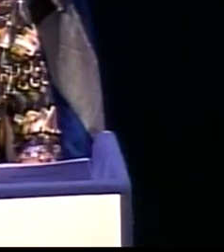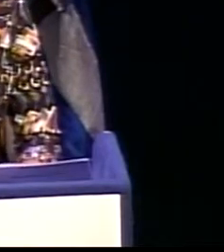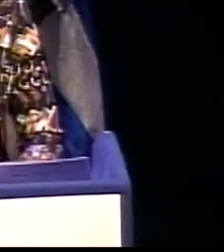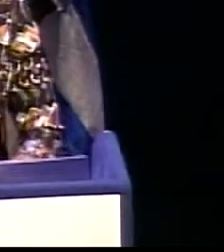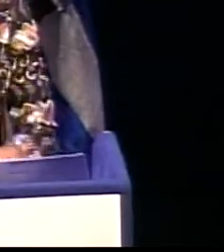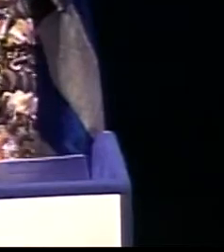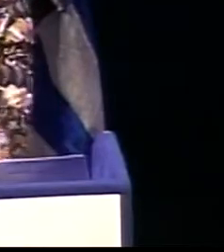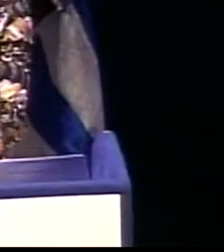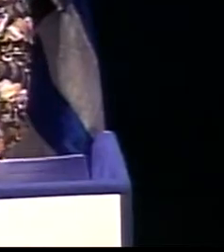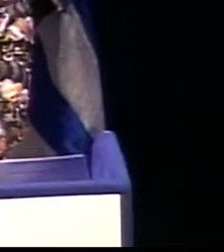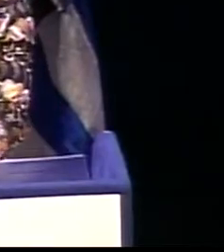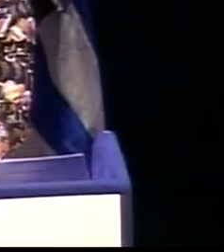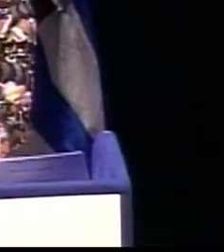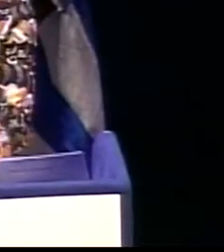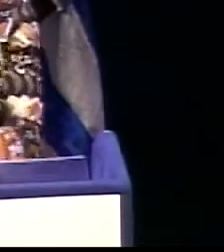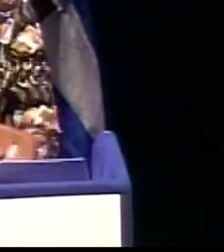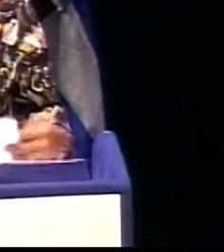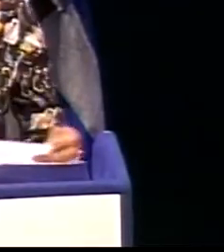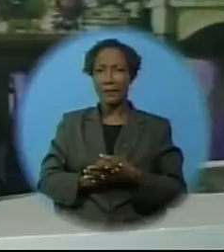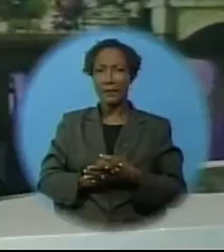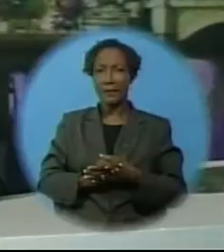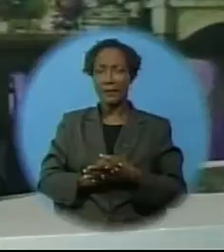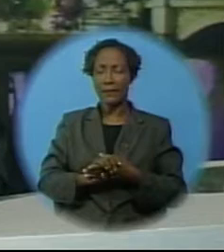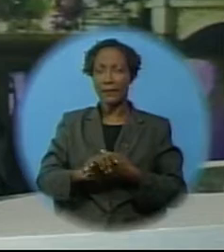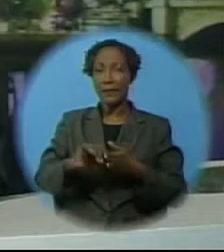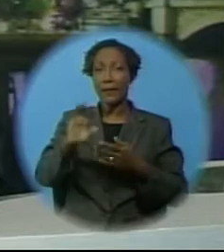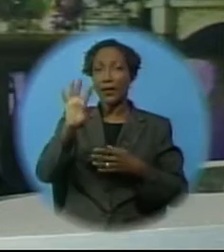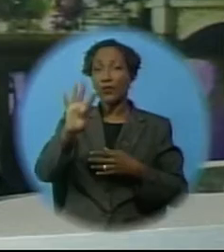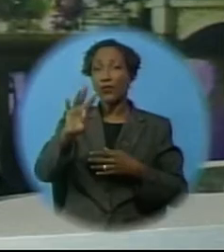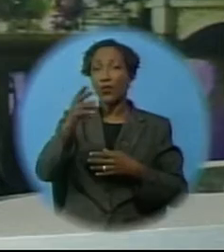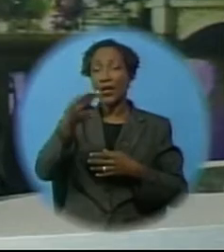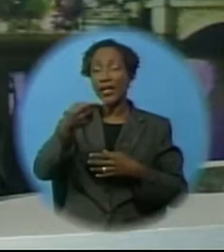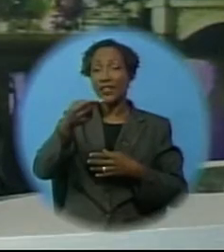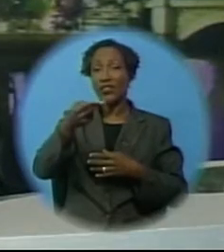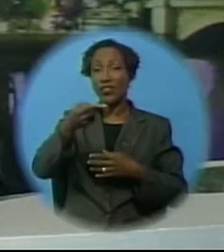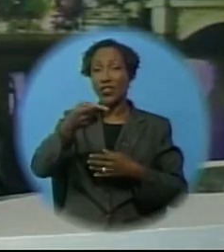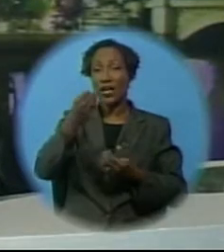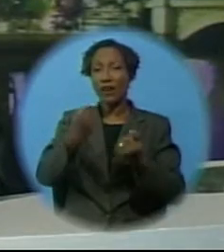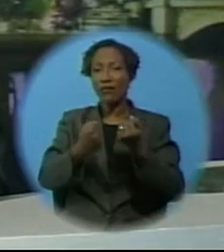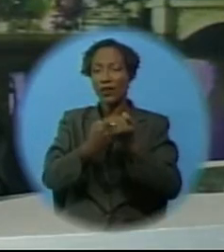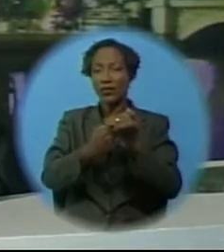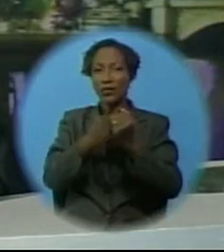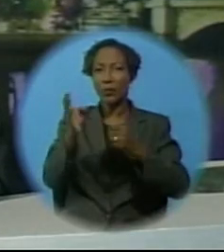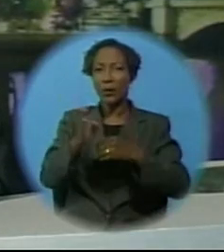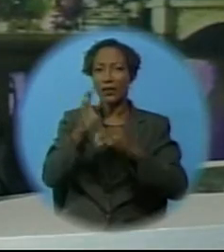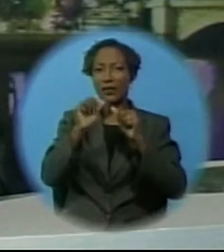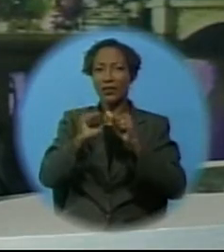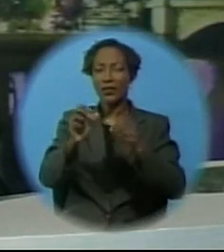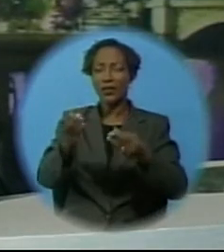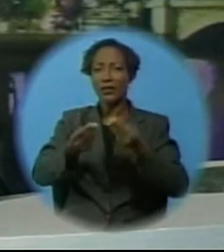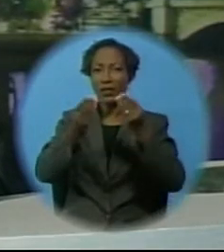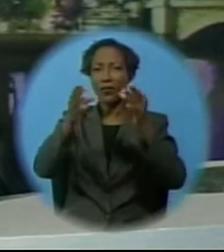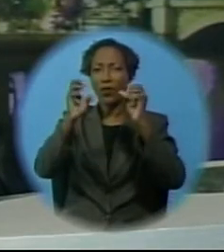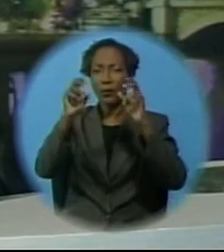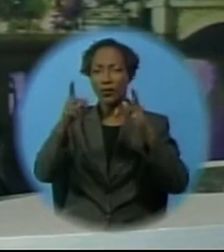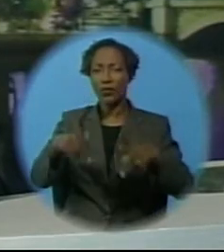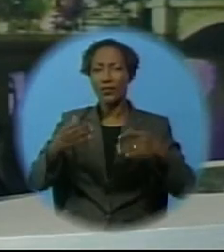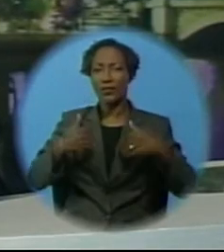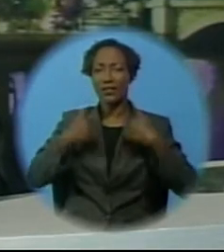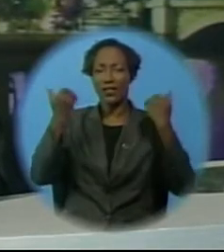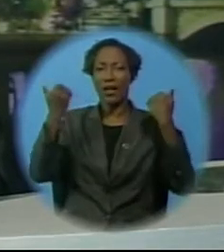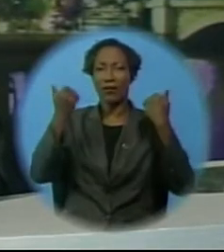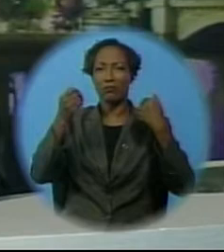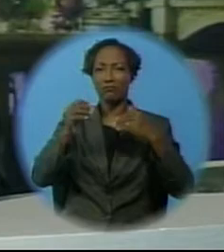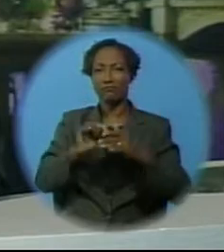the green economy scoping study. The 4-H Foundation of Barbados continues to provide opportunities for young